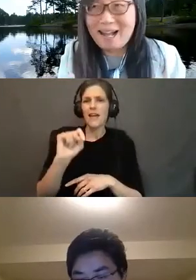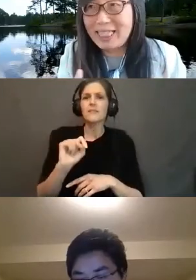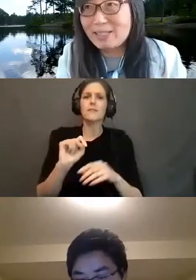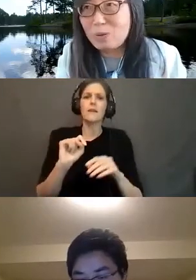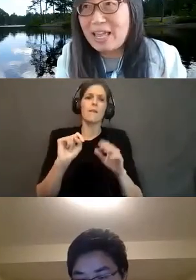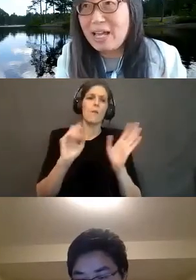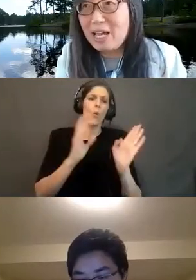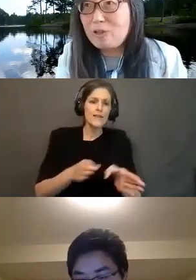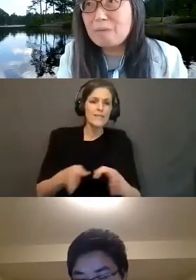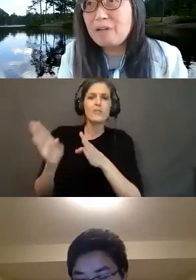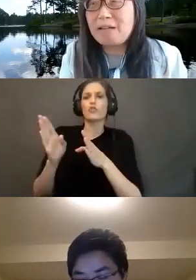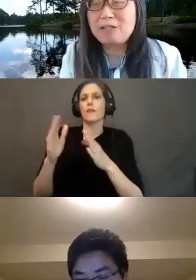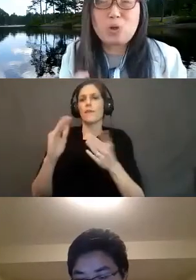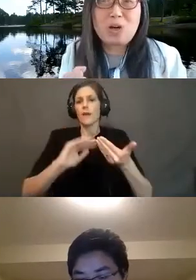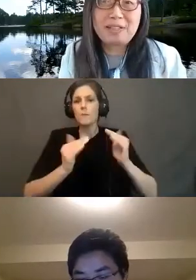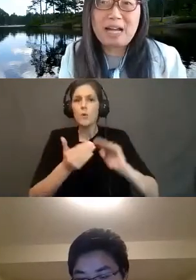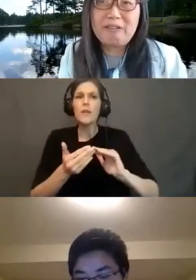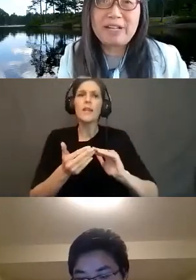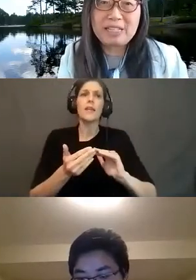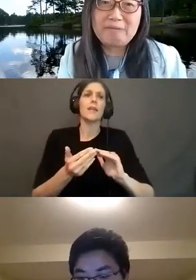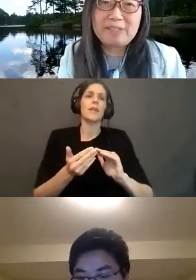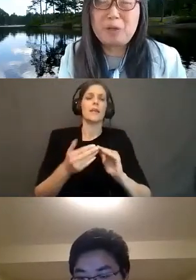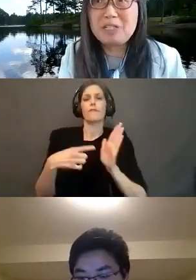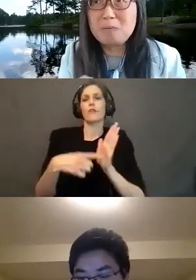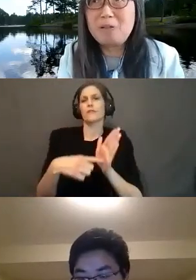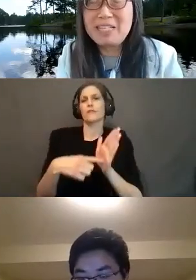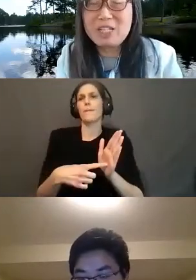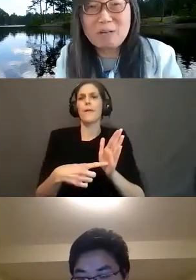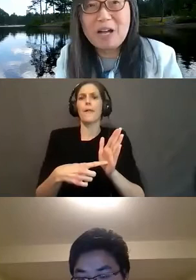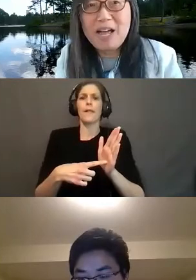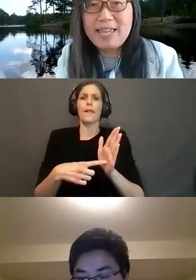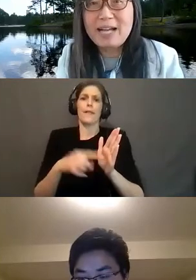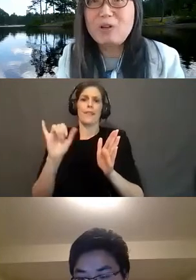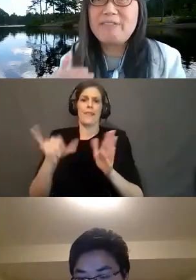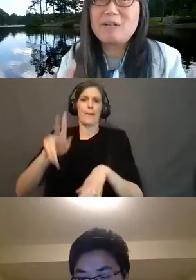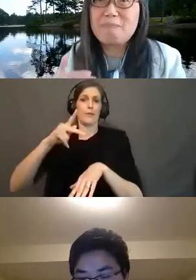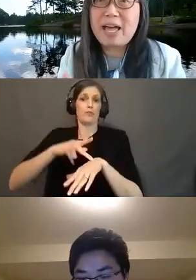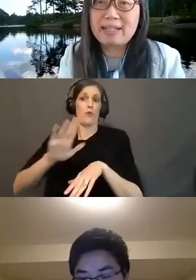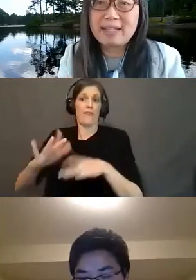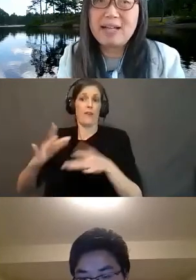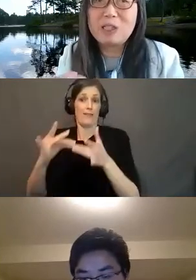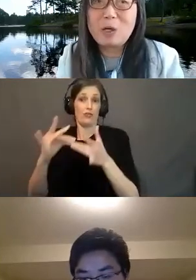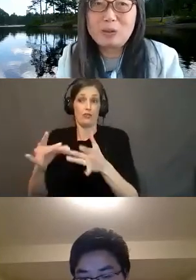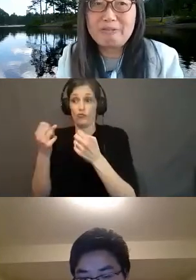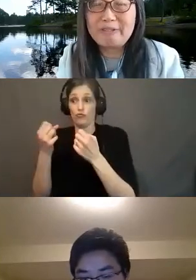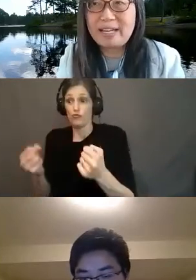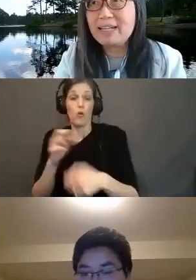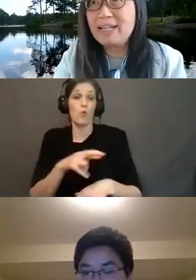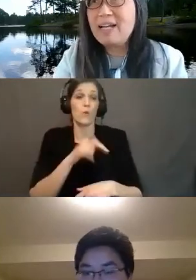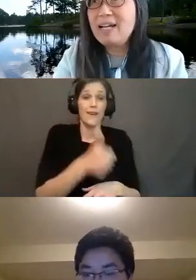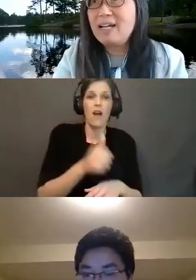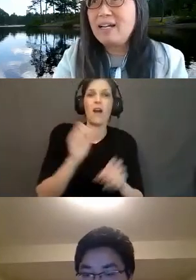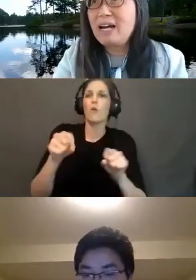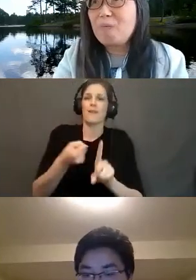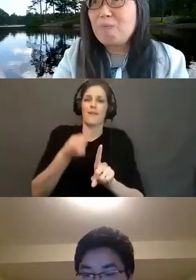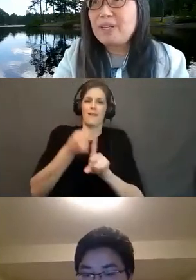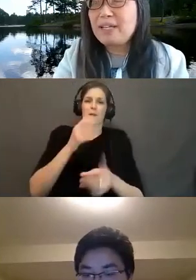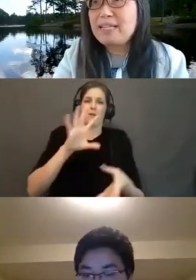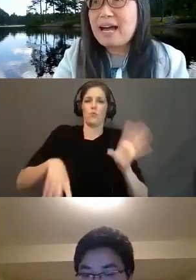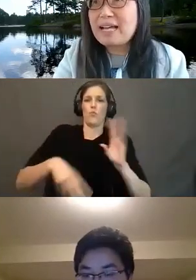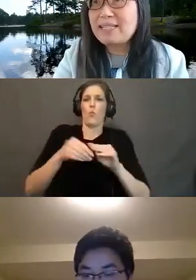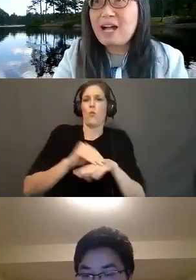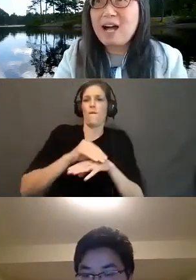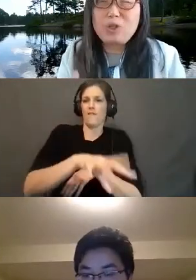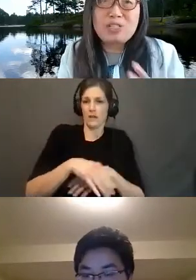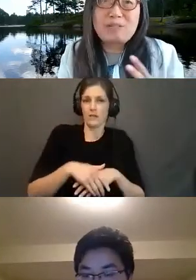community context, right? For example, how strong, how effective is the principal leadership? That could have an impact on the total effect. And